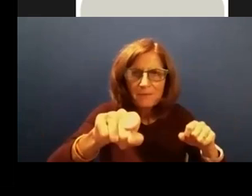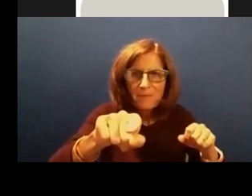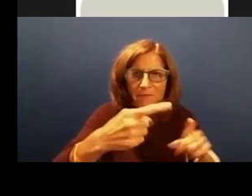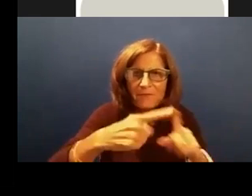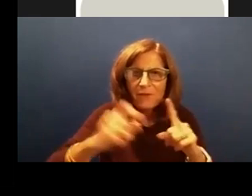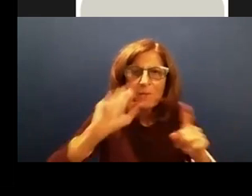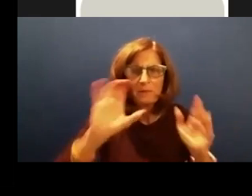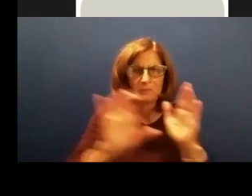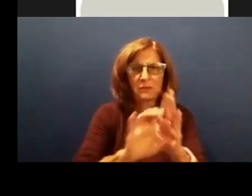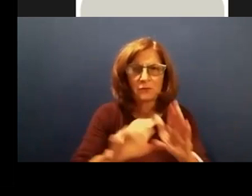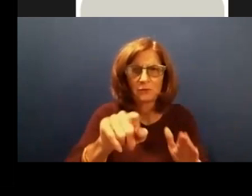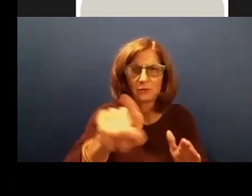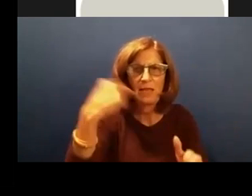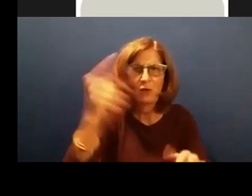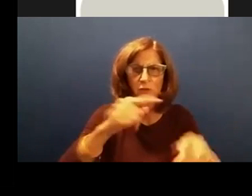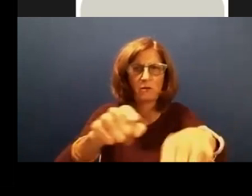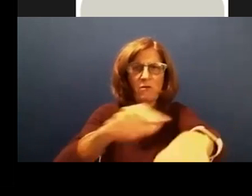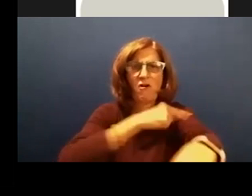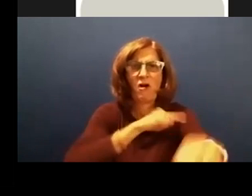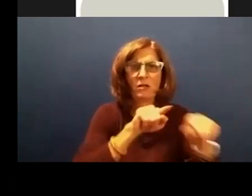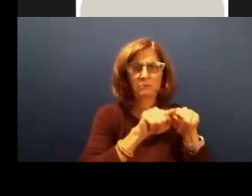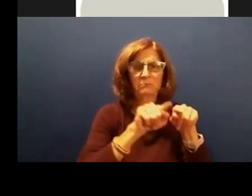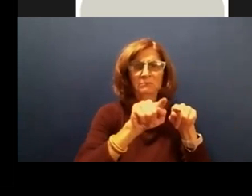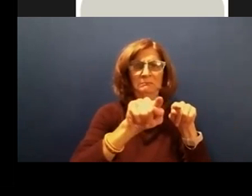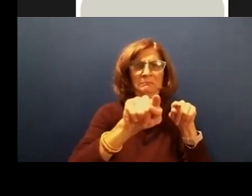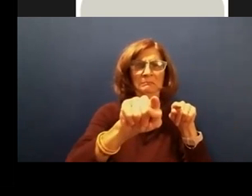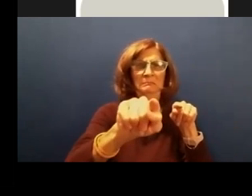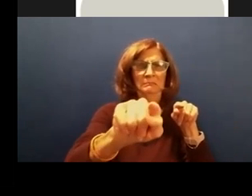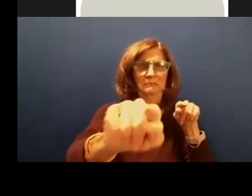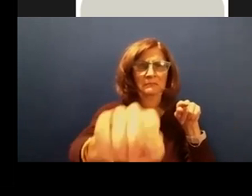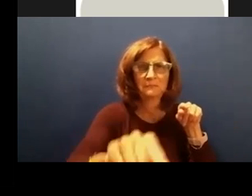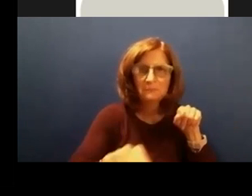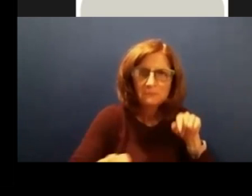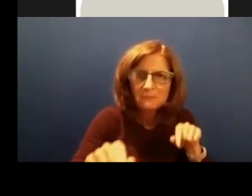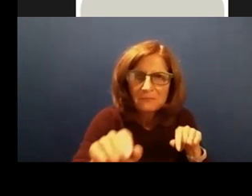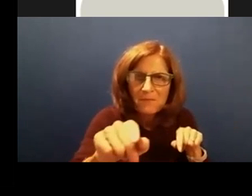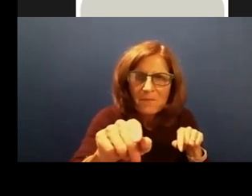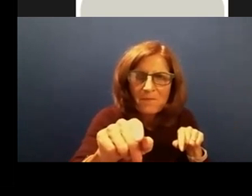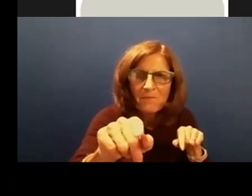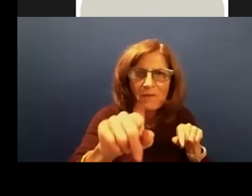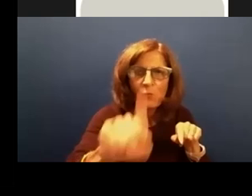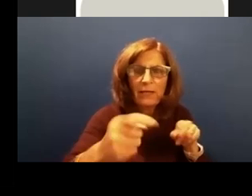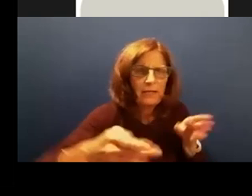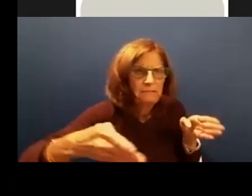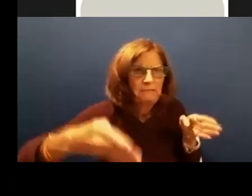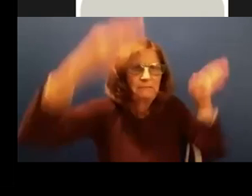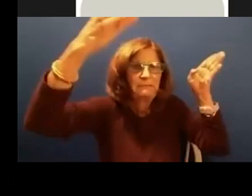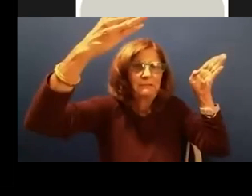it just looks really, really long and almost like it could sort of be a wall to everything else to the